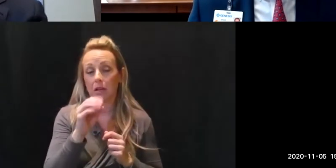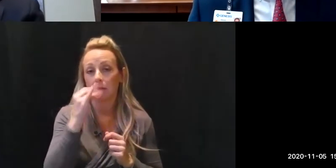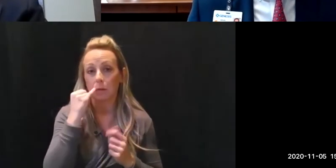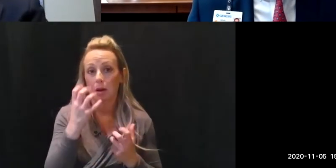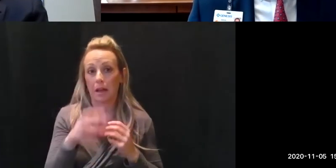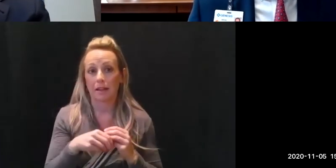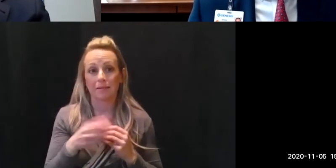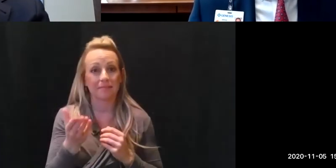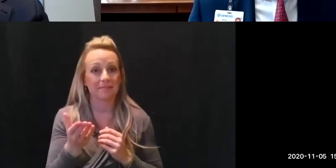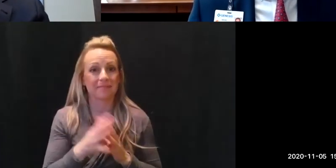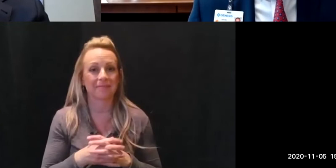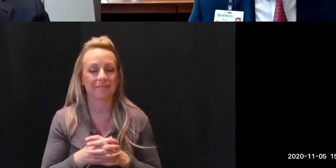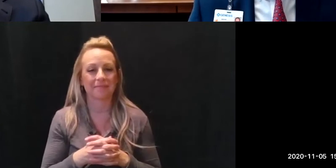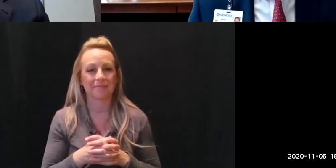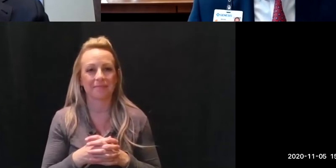the end here.